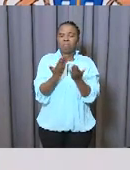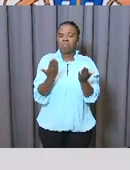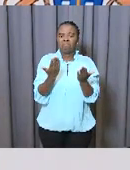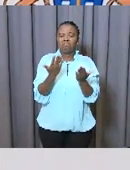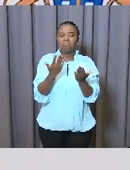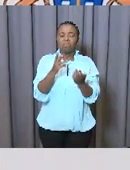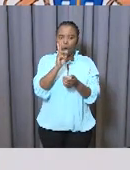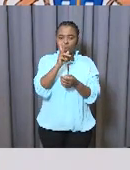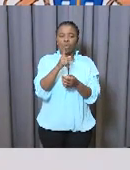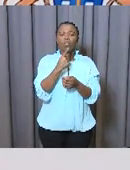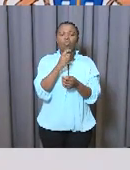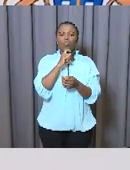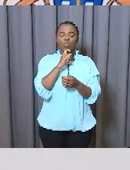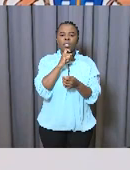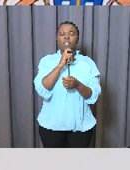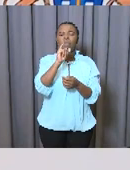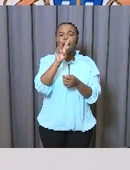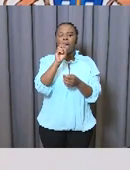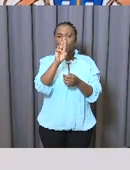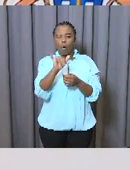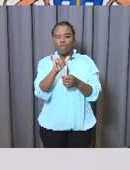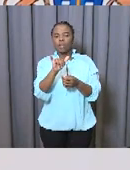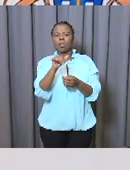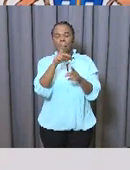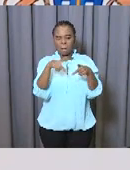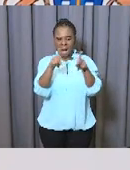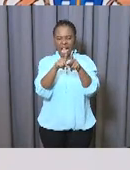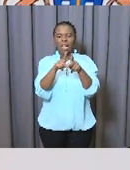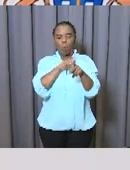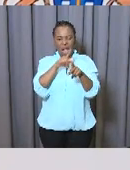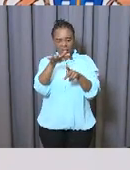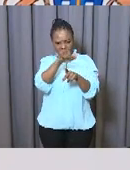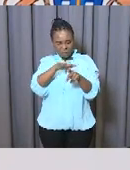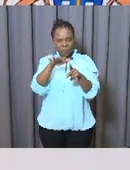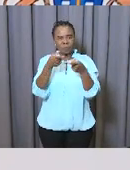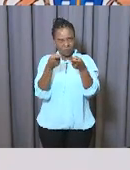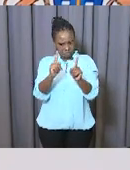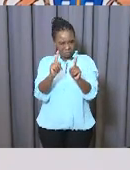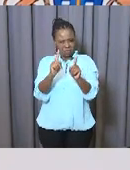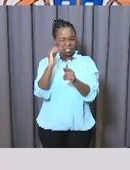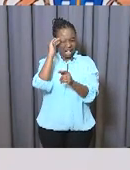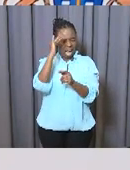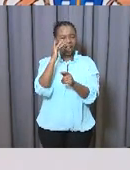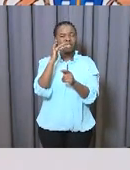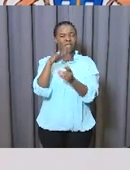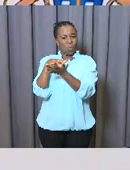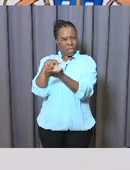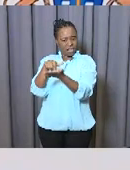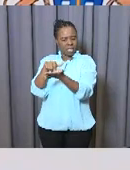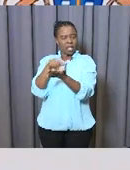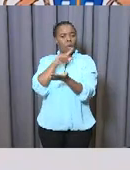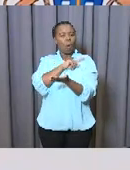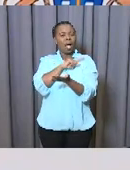again, I'll keep using Soshanguve and Ivory Park, an area of high risk and high vulnerability where cases are beginning to